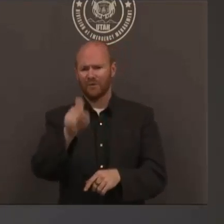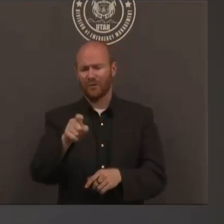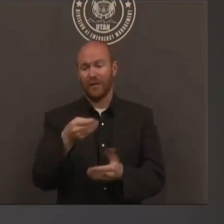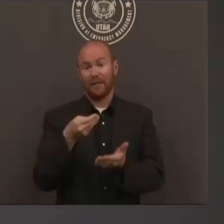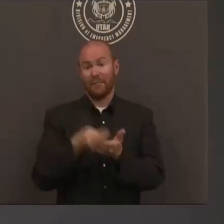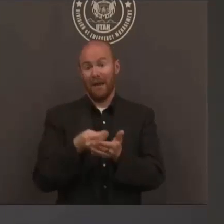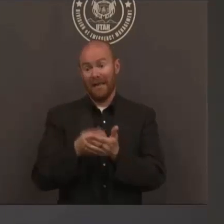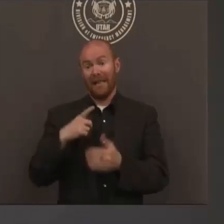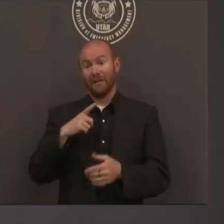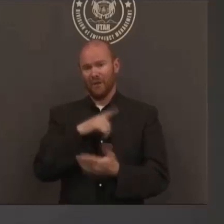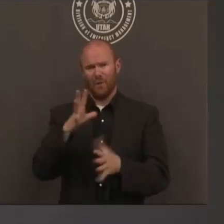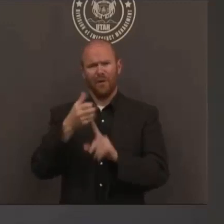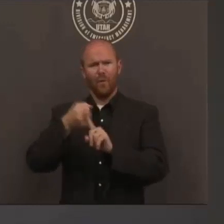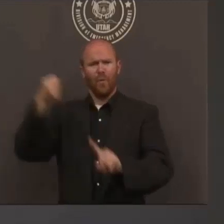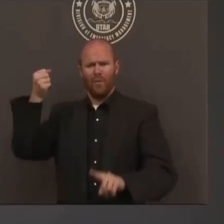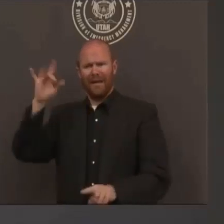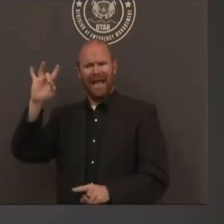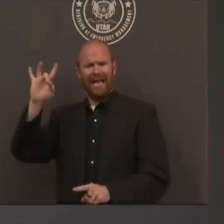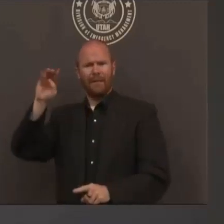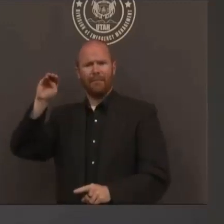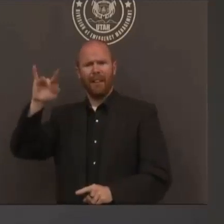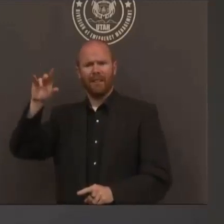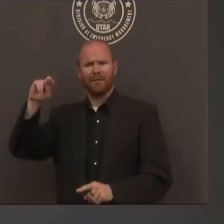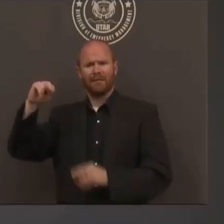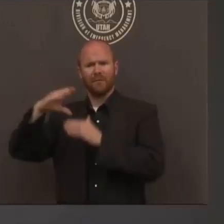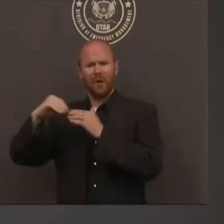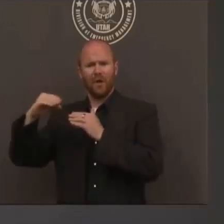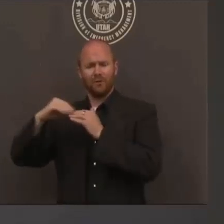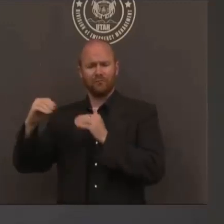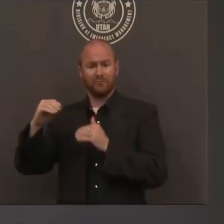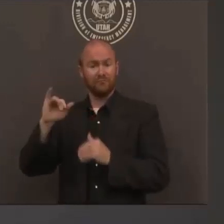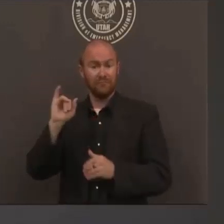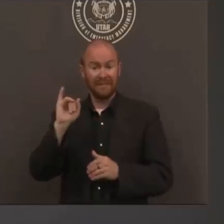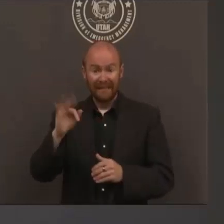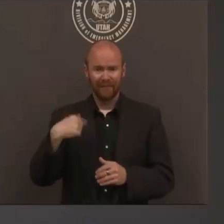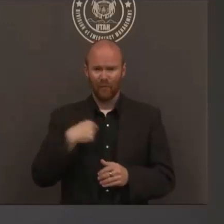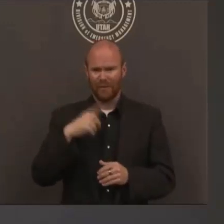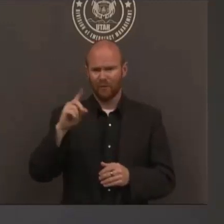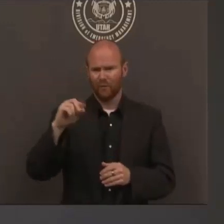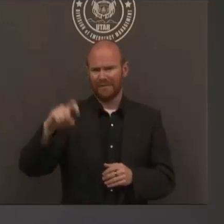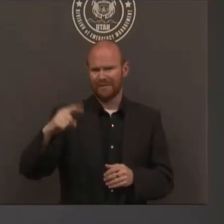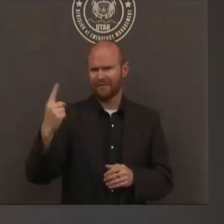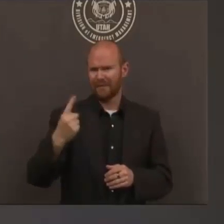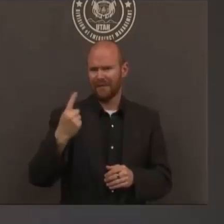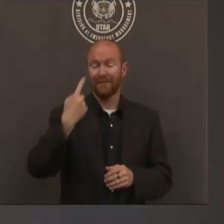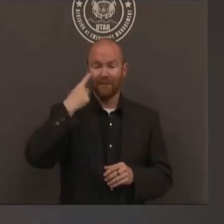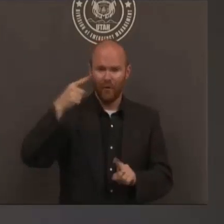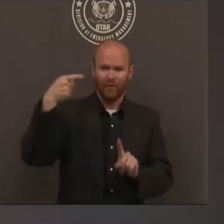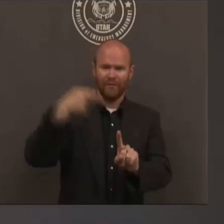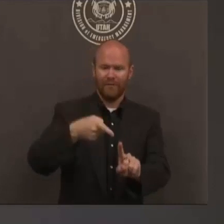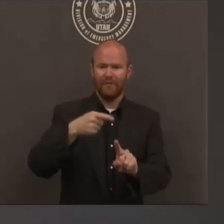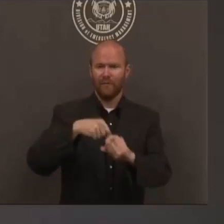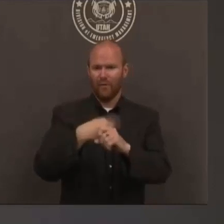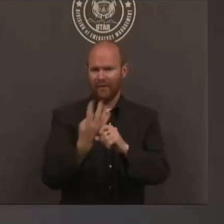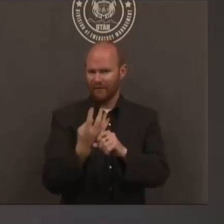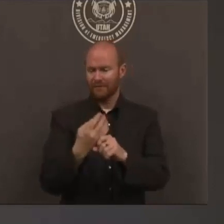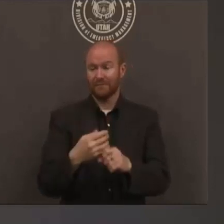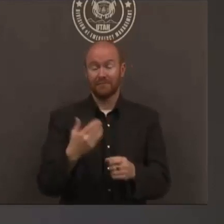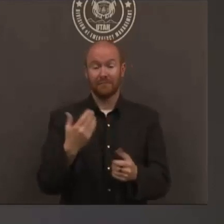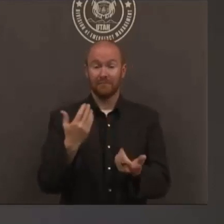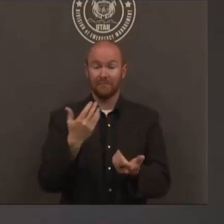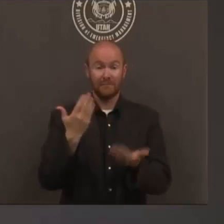aside by the legislature is really to anticipate needs that we will have for COVID-19 for treatment, whether it be